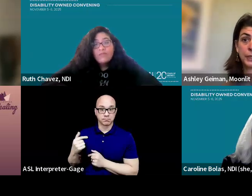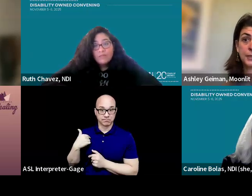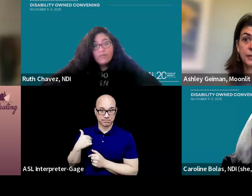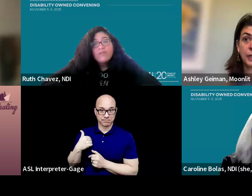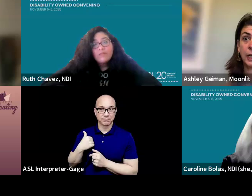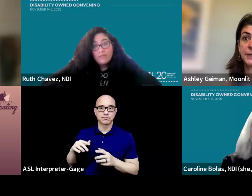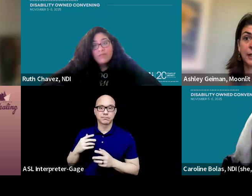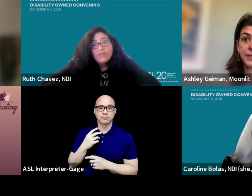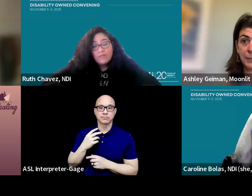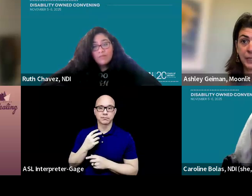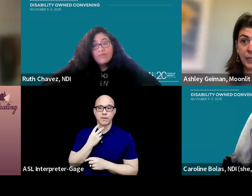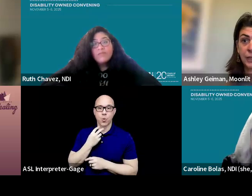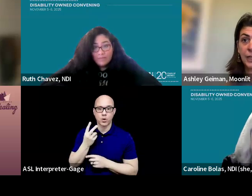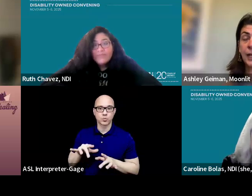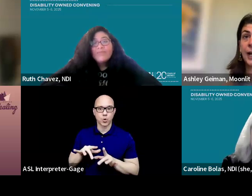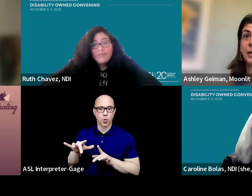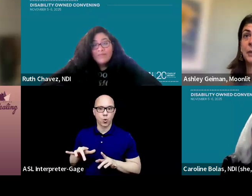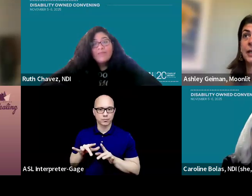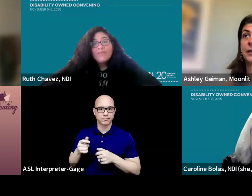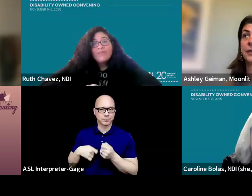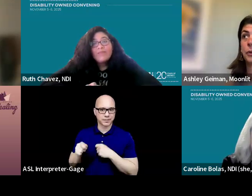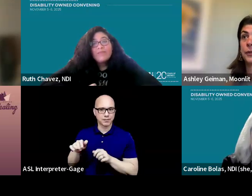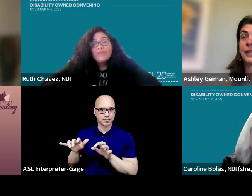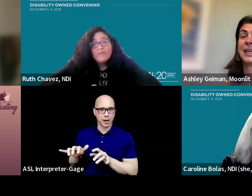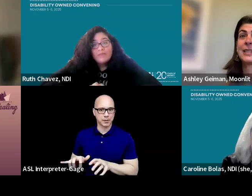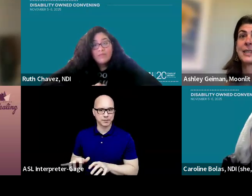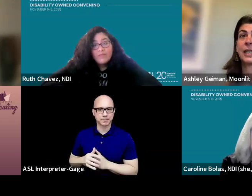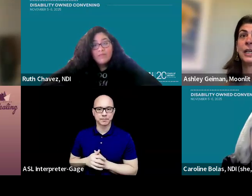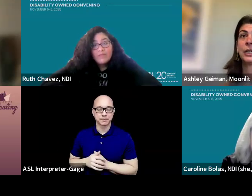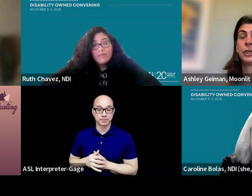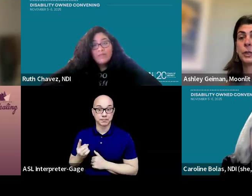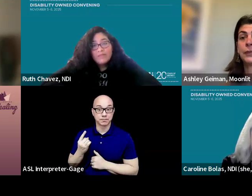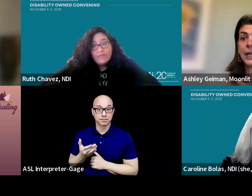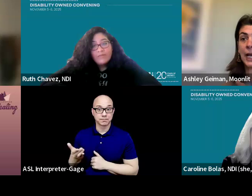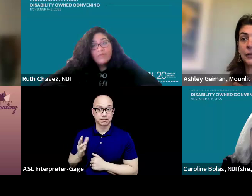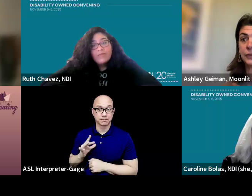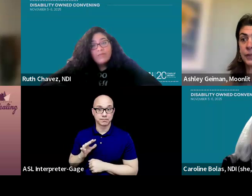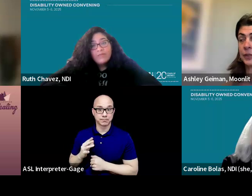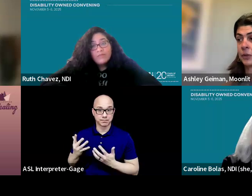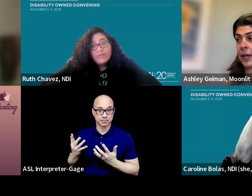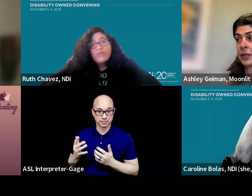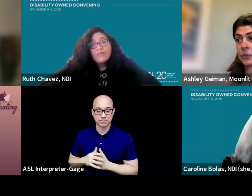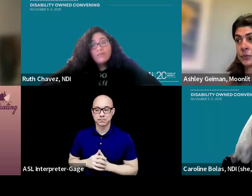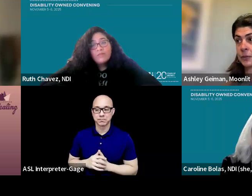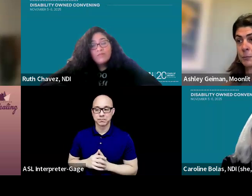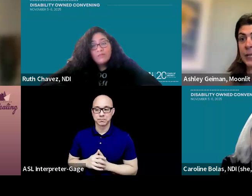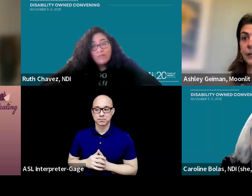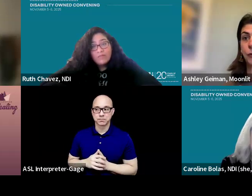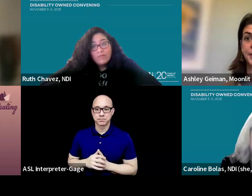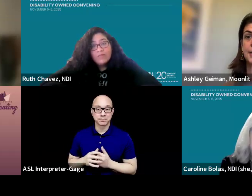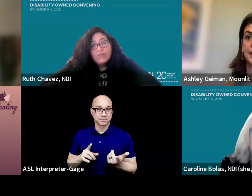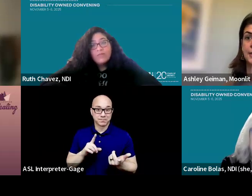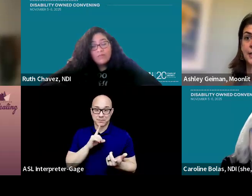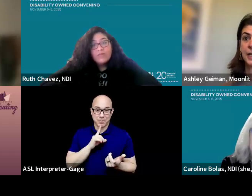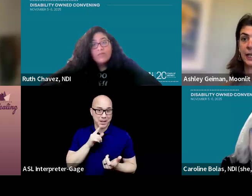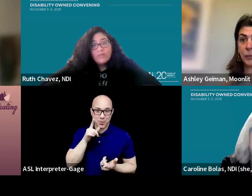my voice instead of typing it. And the cool thing is that you don't even have to speak in